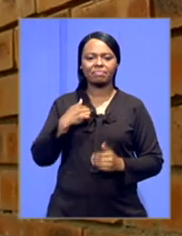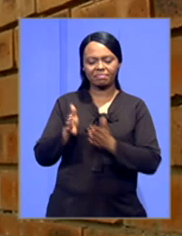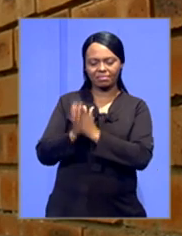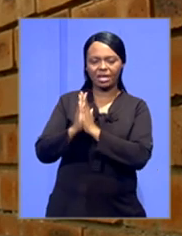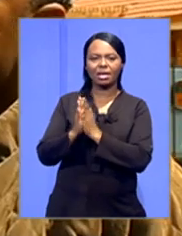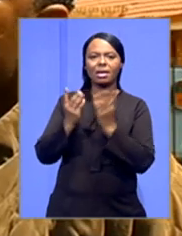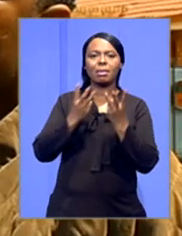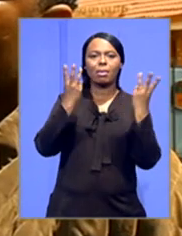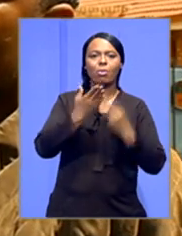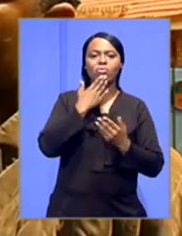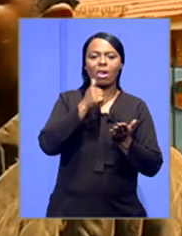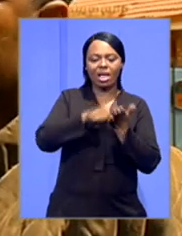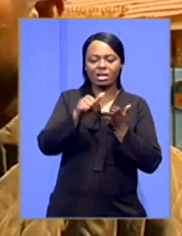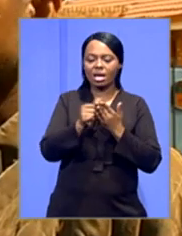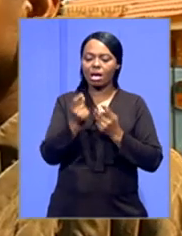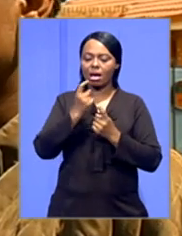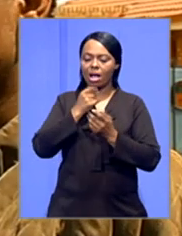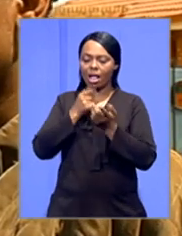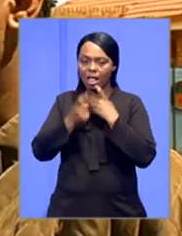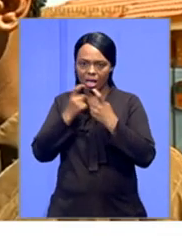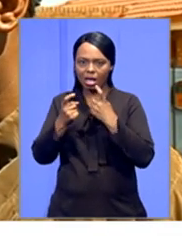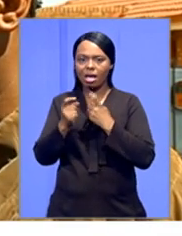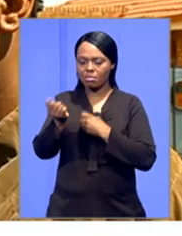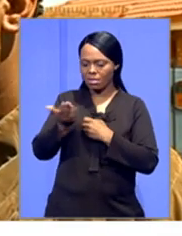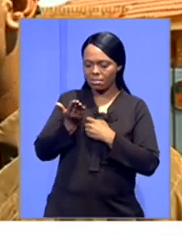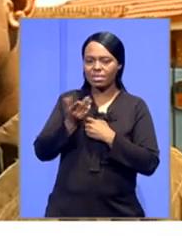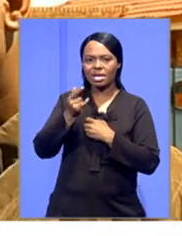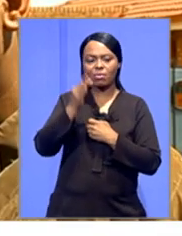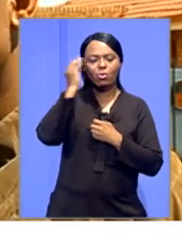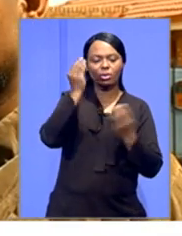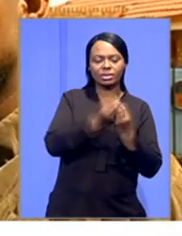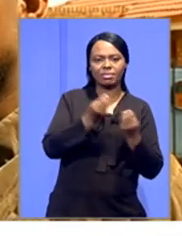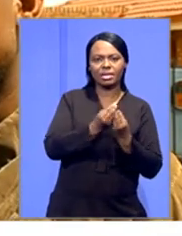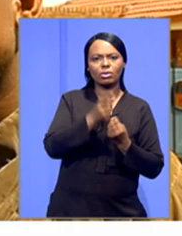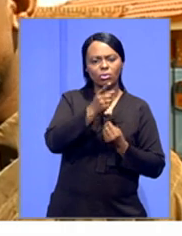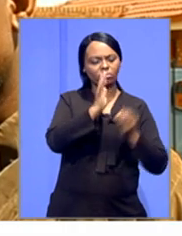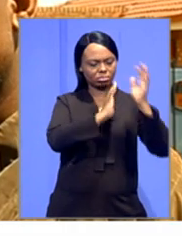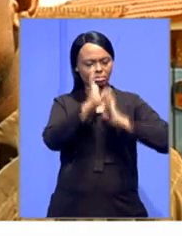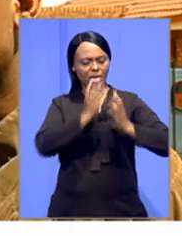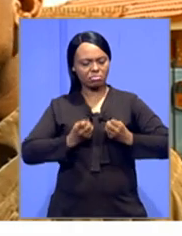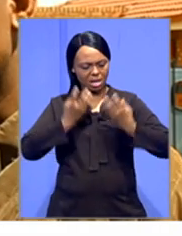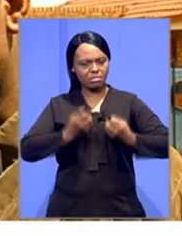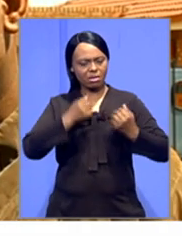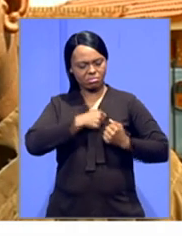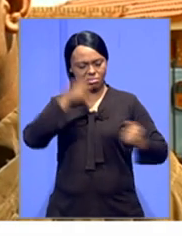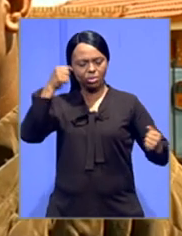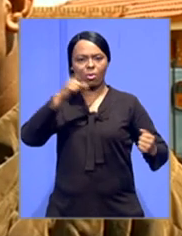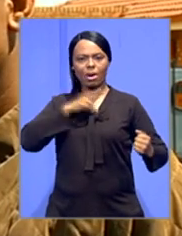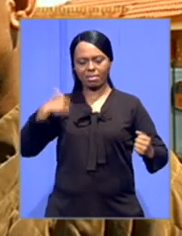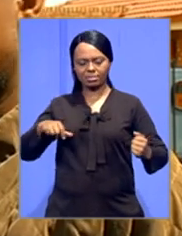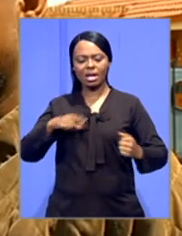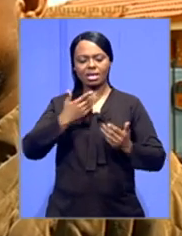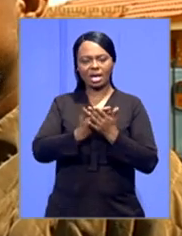go dingongorego gore ka baka la gore ba bontšha ba na le tshedimoso e ba e tsebago ga ba re fe tshedimoso eo gore na re le mmasepala re kgone go e šala